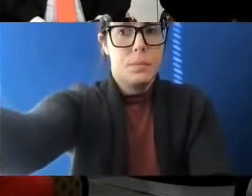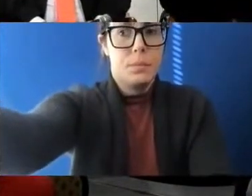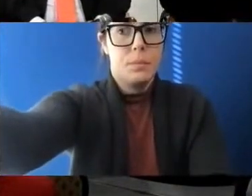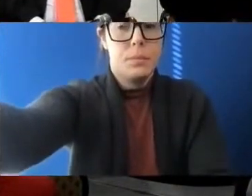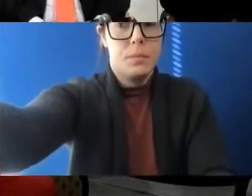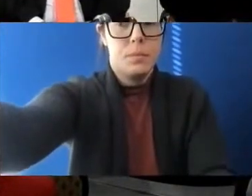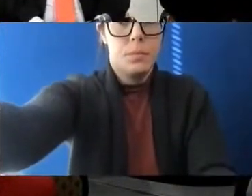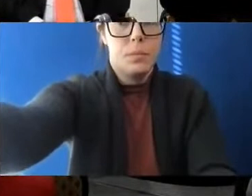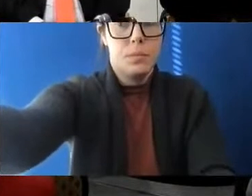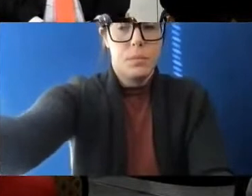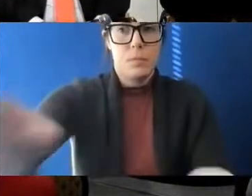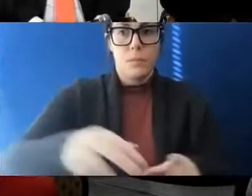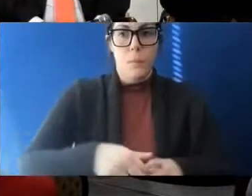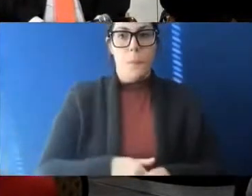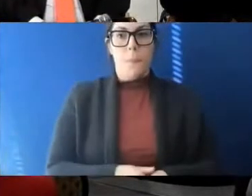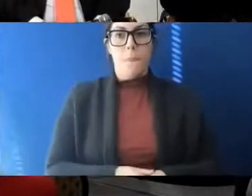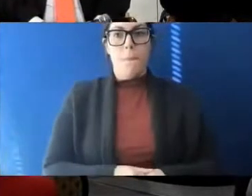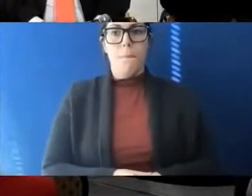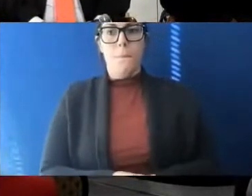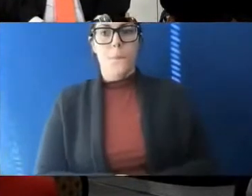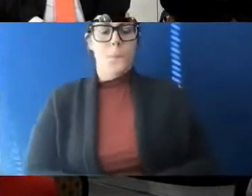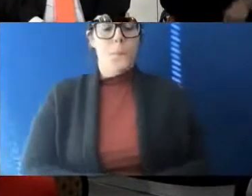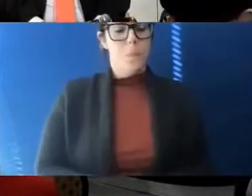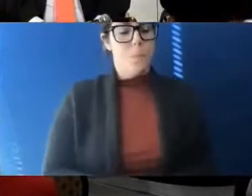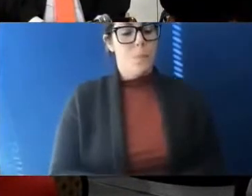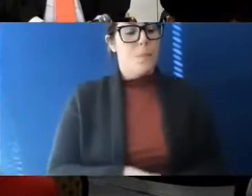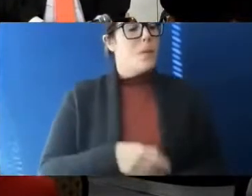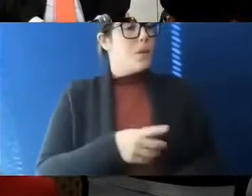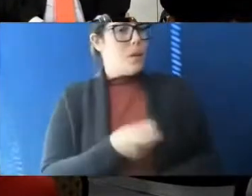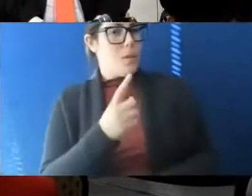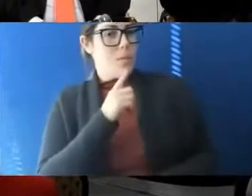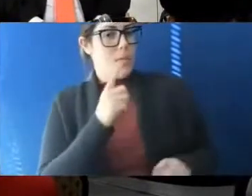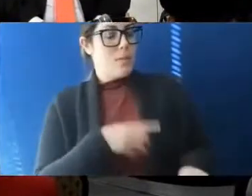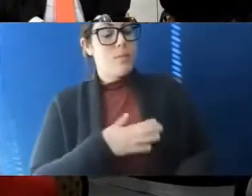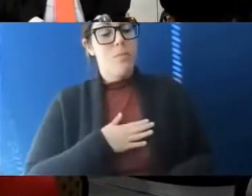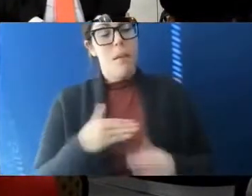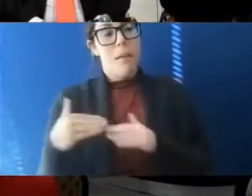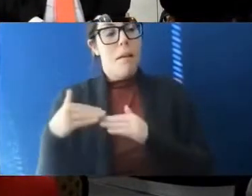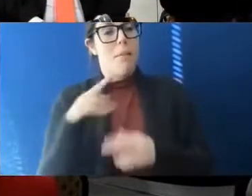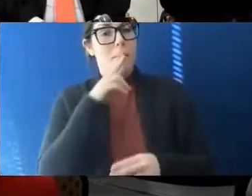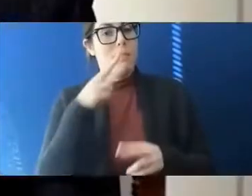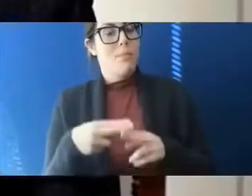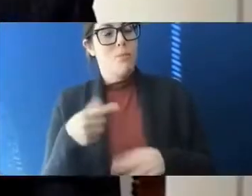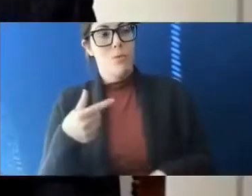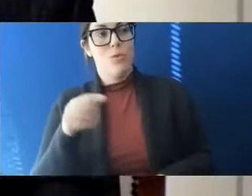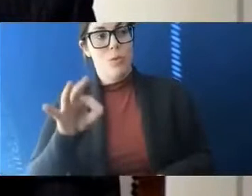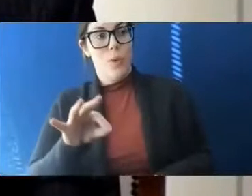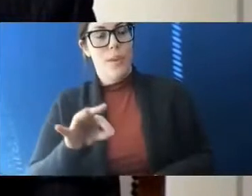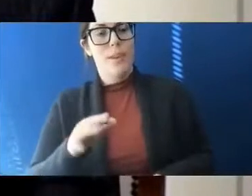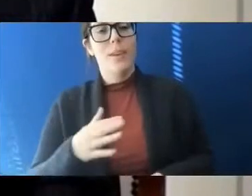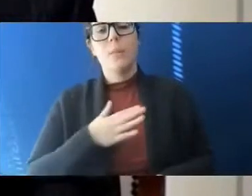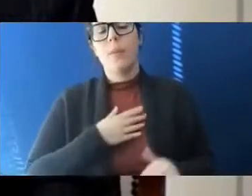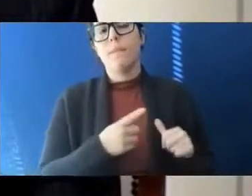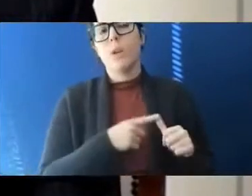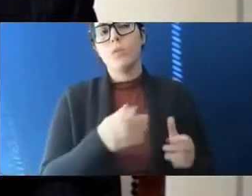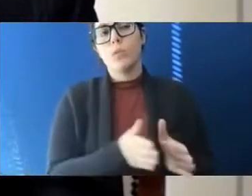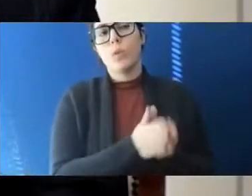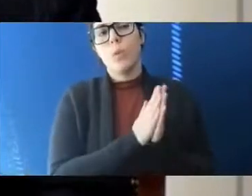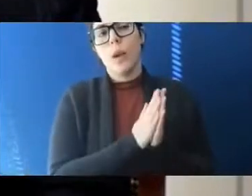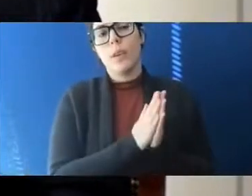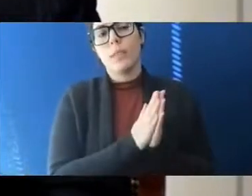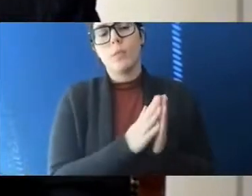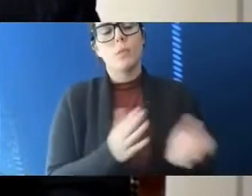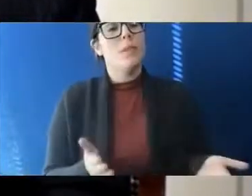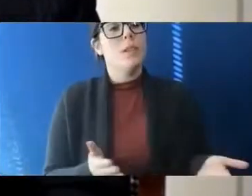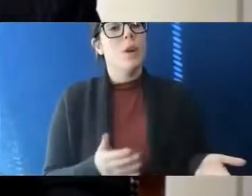One, my colleague just mentioned the George Floyd moment. My first request would be,